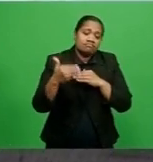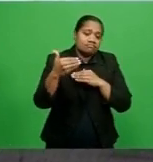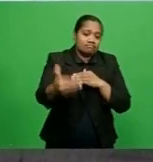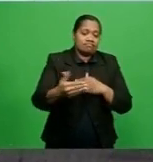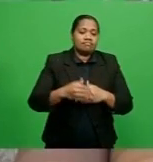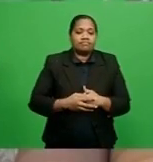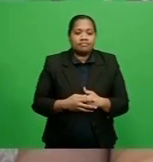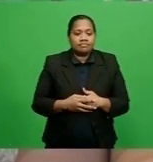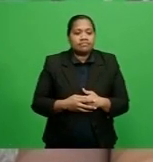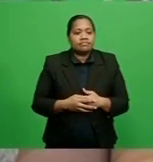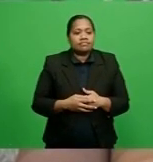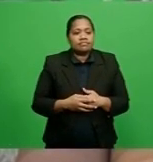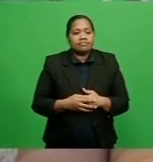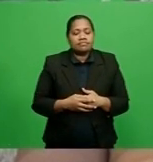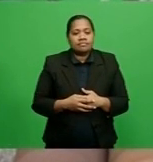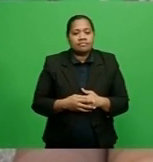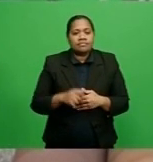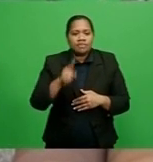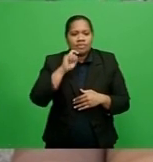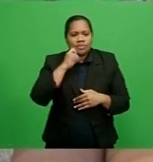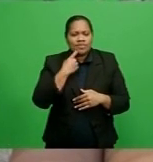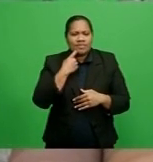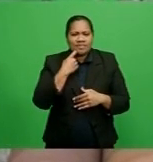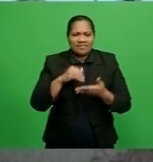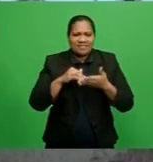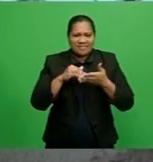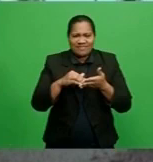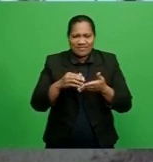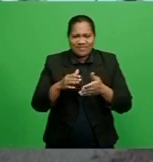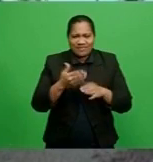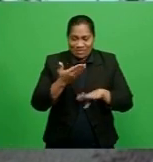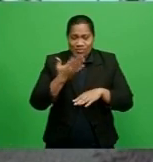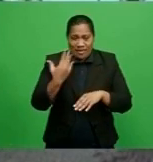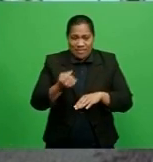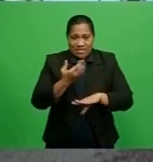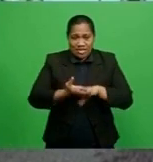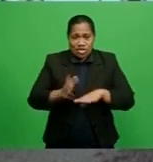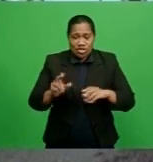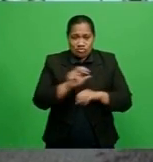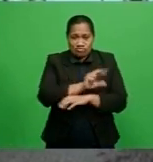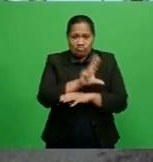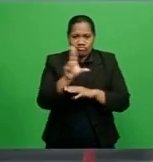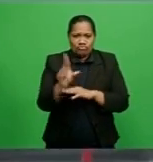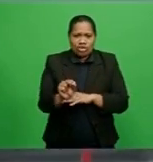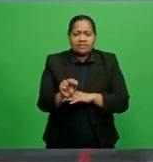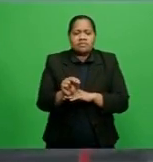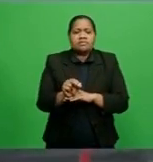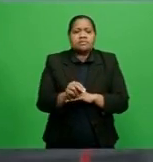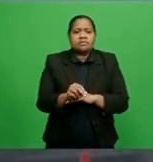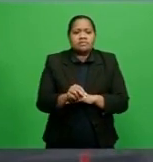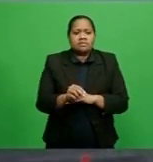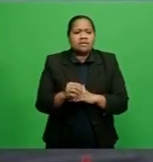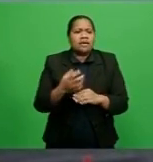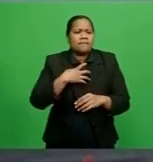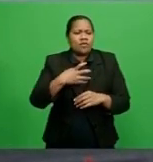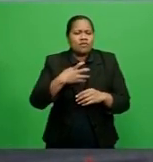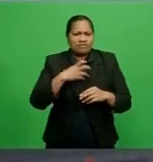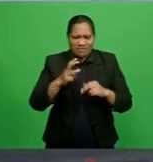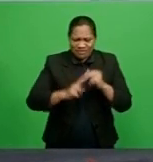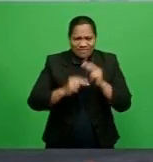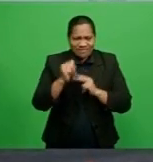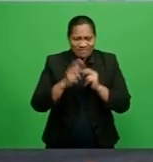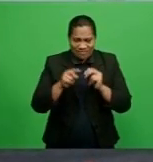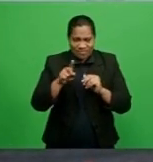this land to accommodate the new bridge. Moore says other major rehabilitation associated with construction of the bridge is